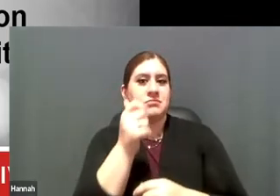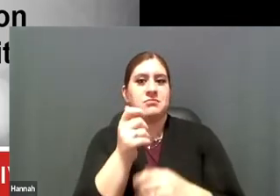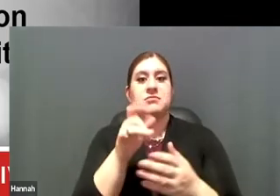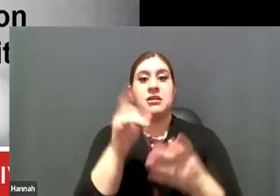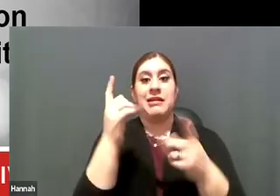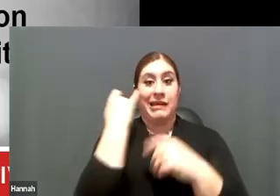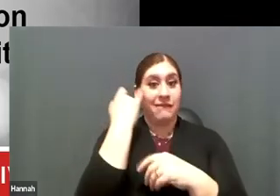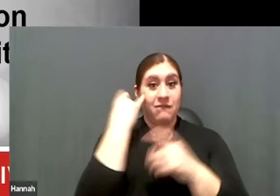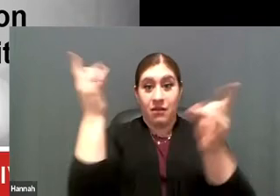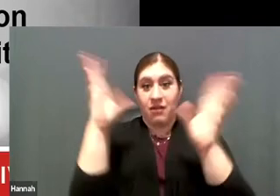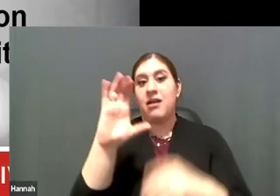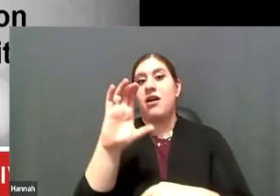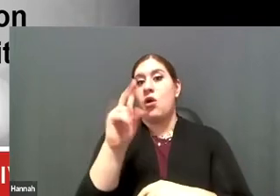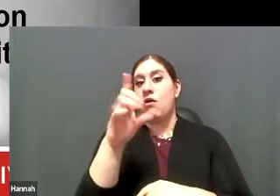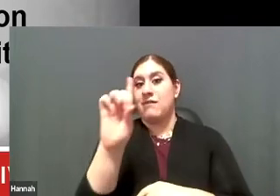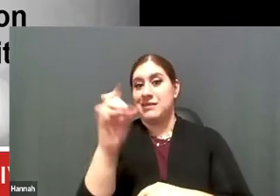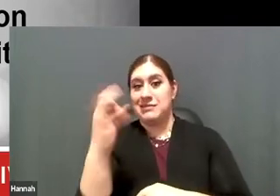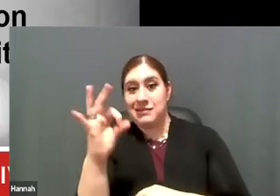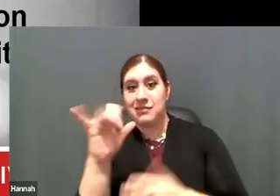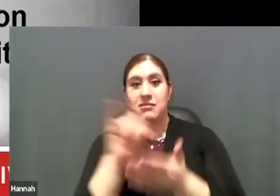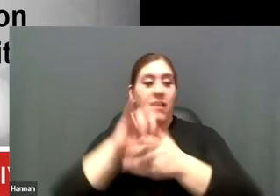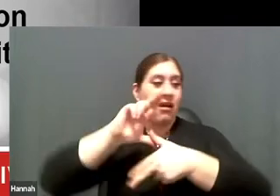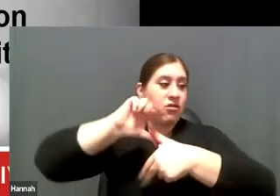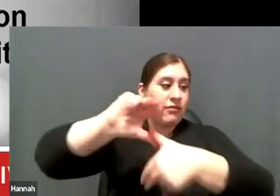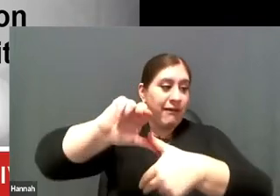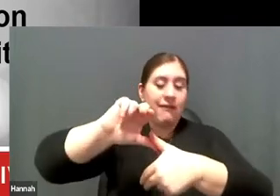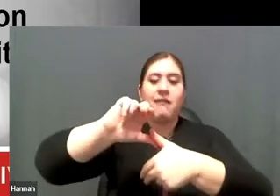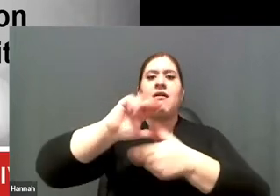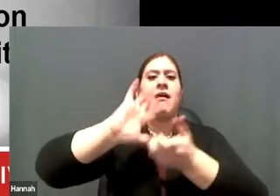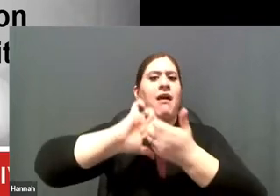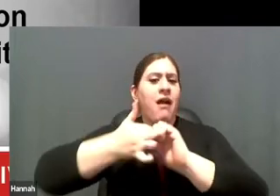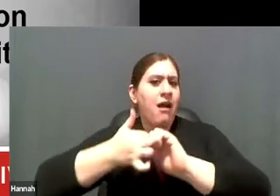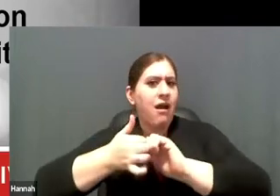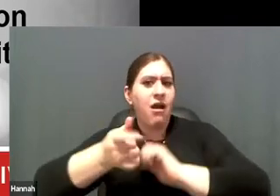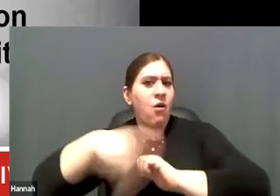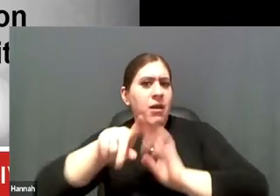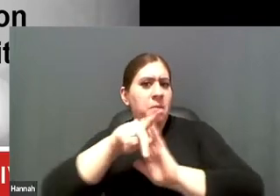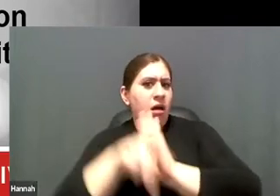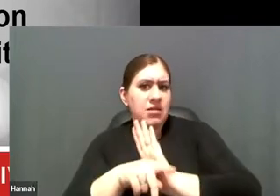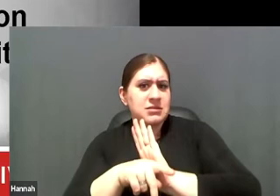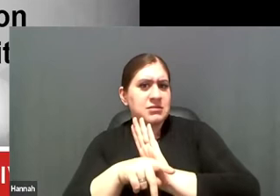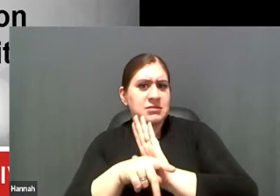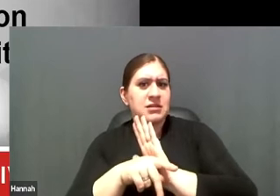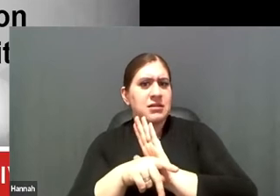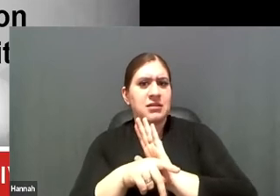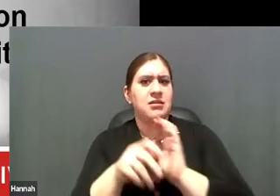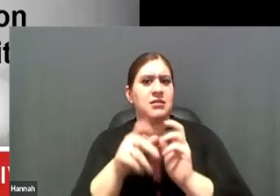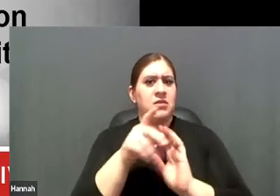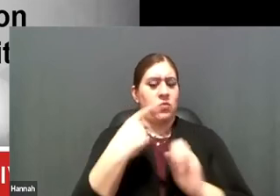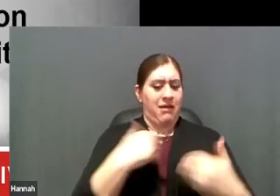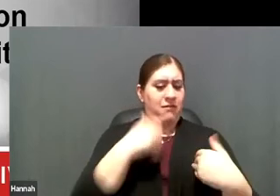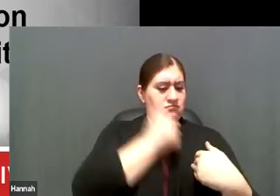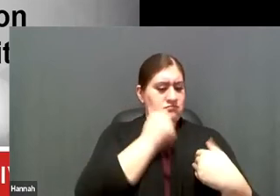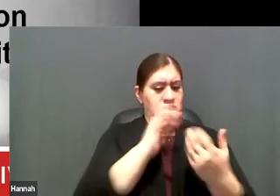happens, such as COVID-19, such as a hurricane, how do those policies we live with every day impact and maybe